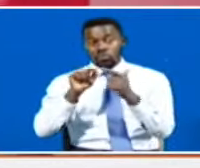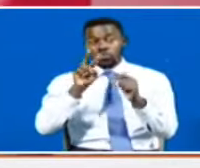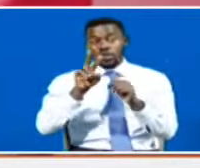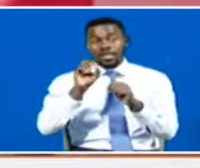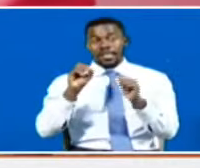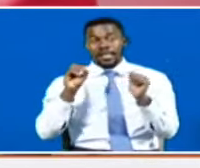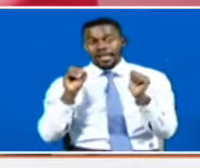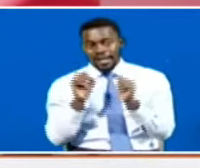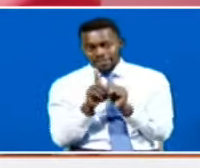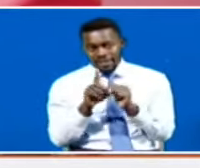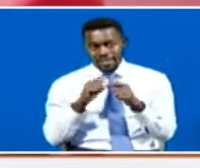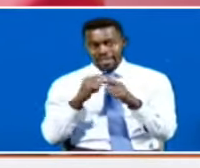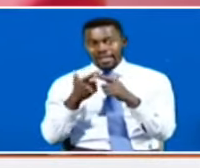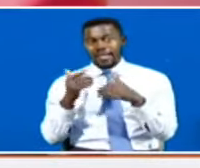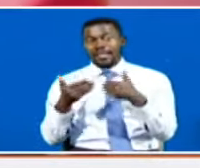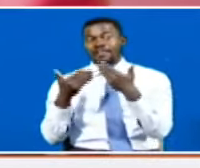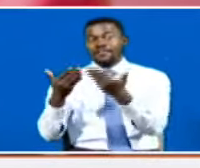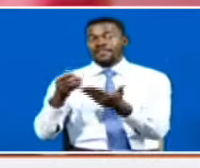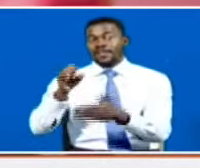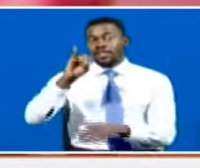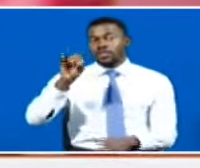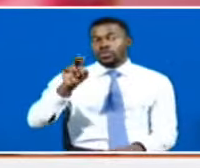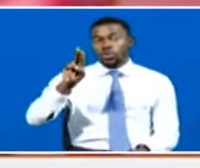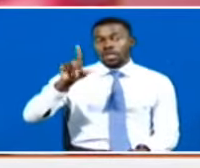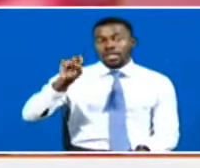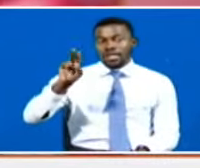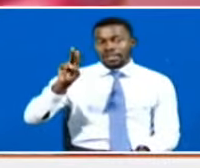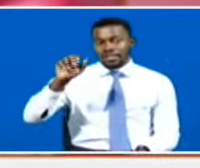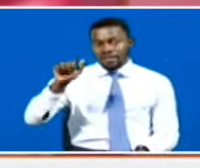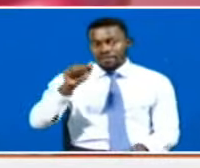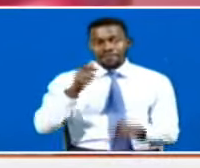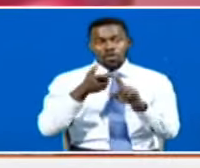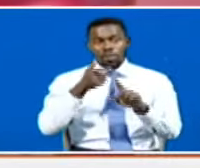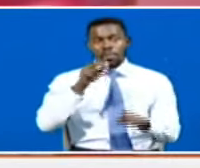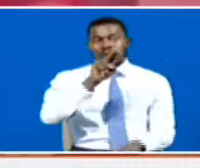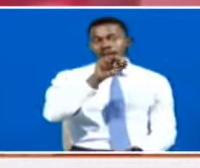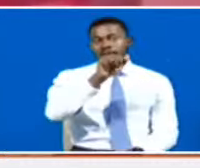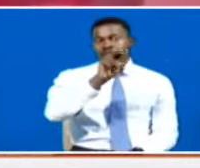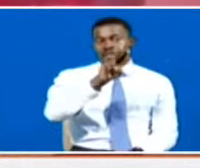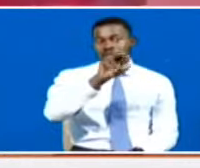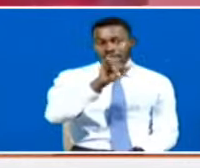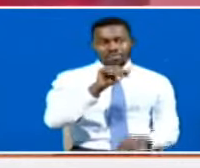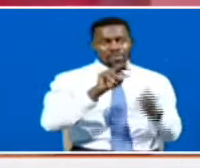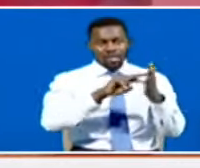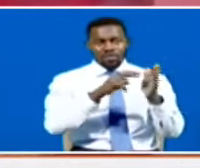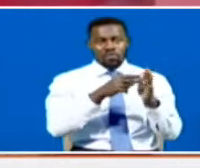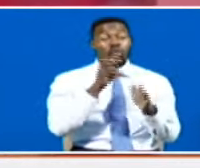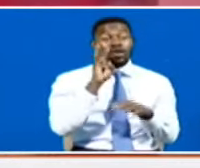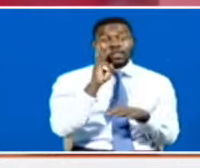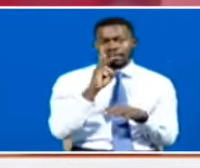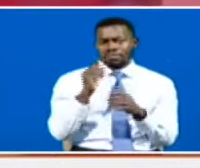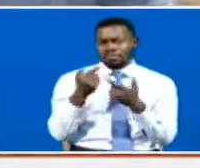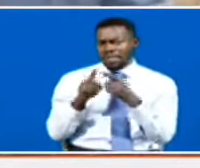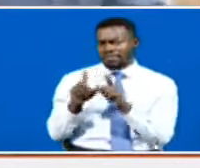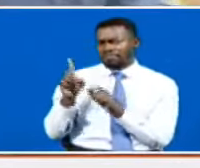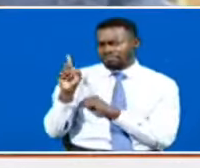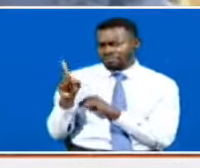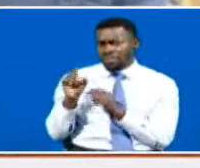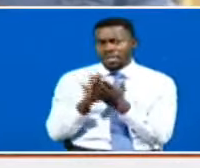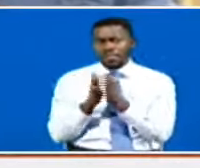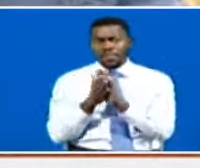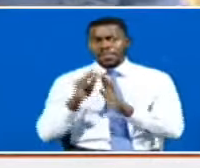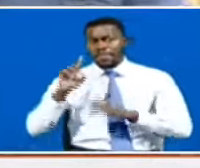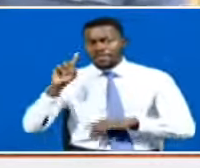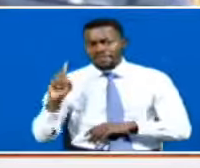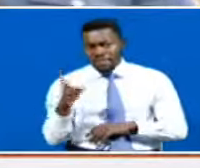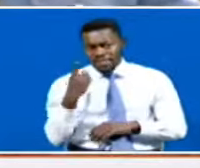over the mantle to General Julius Karangi from the Kenya Navy. Consequently, General Karangi became the first officer to